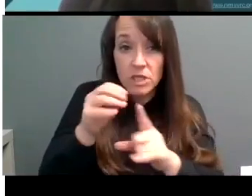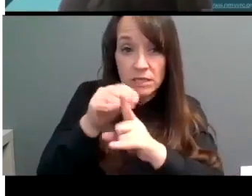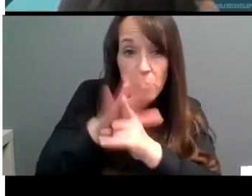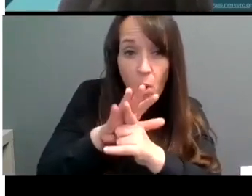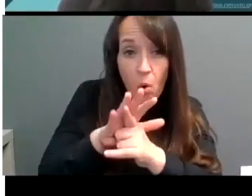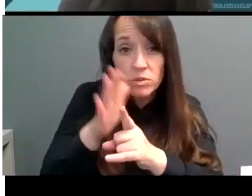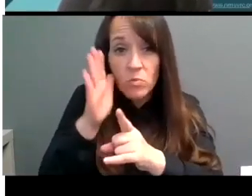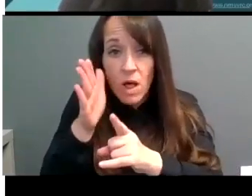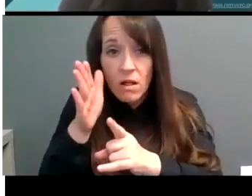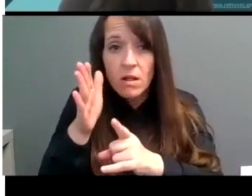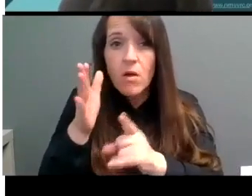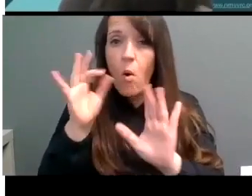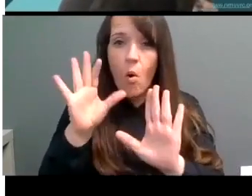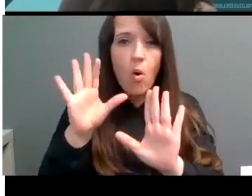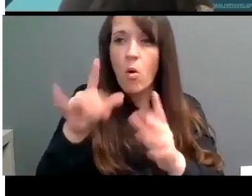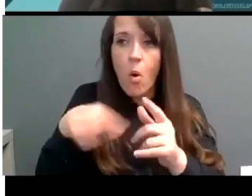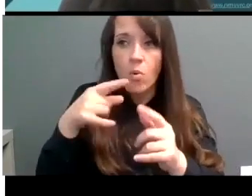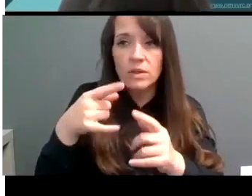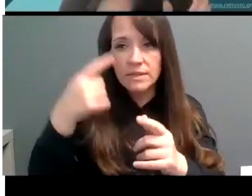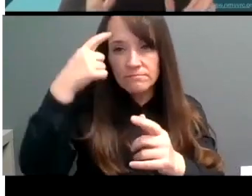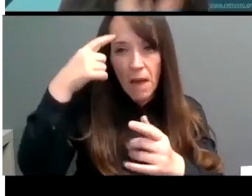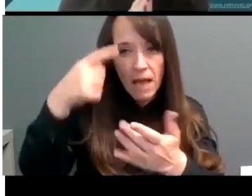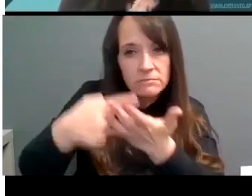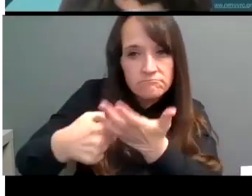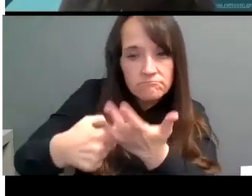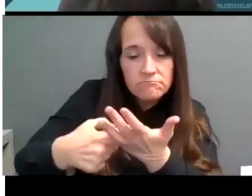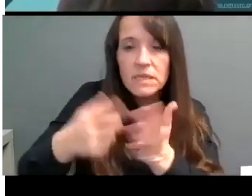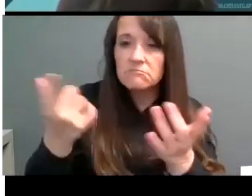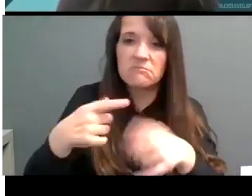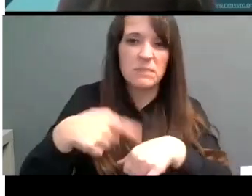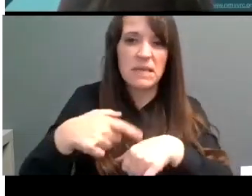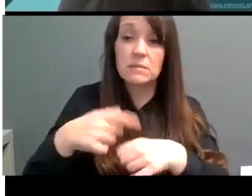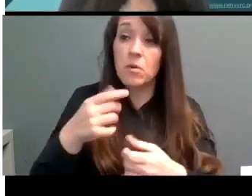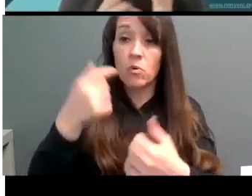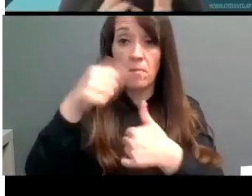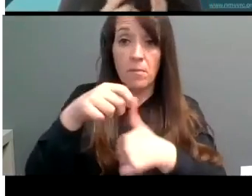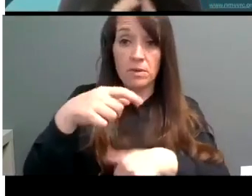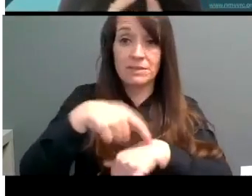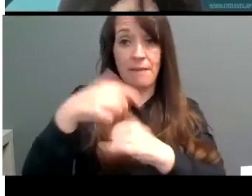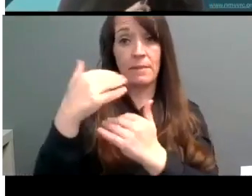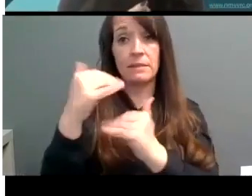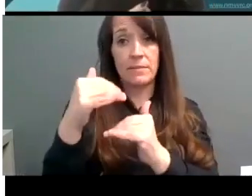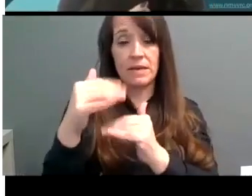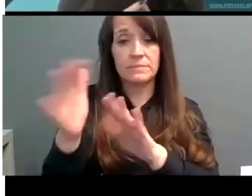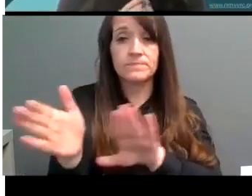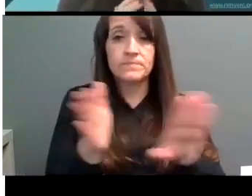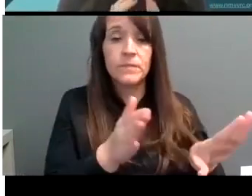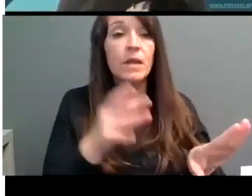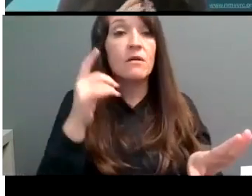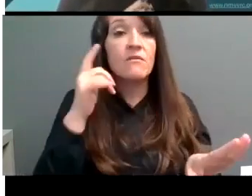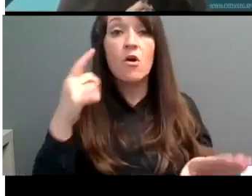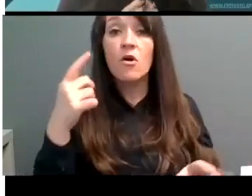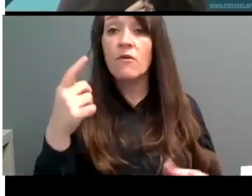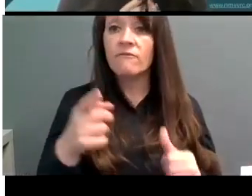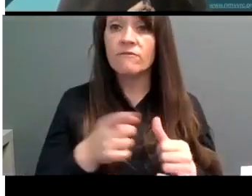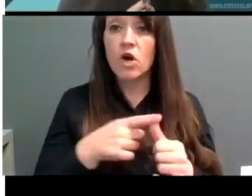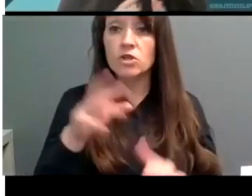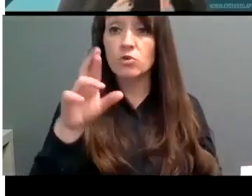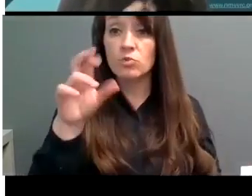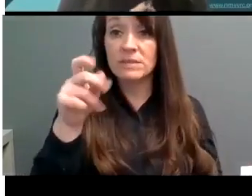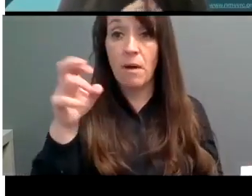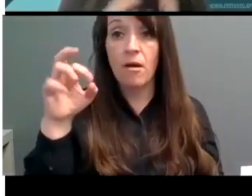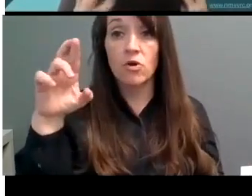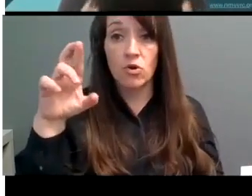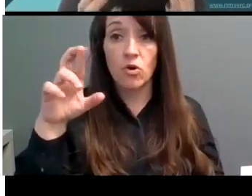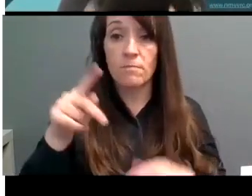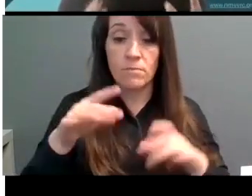they're supposed to be time limited. So what about first responders? Within first responders, I want to make sure to talk specifically